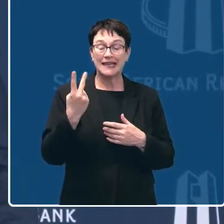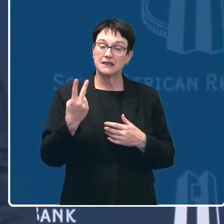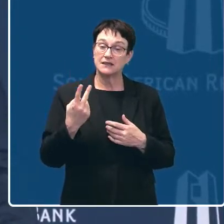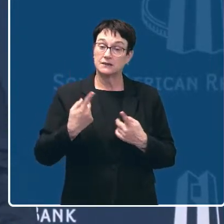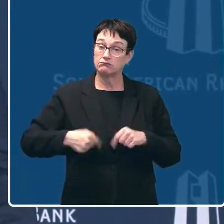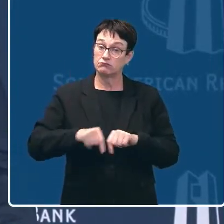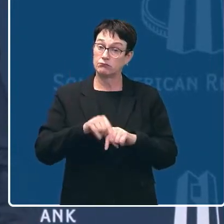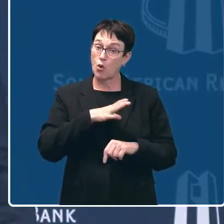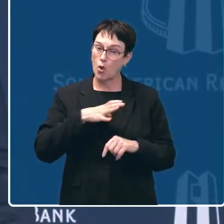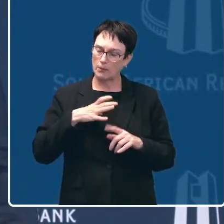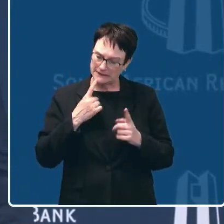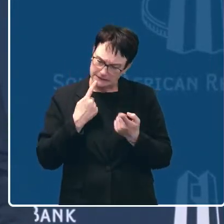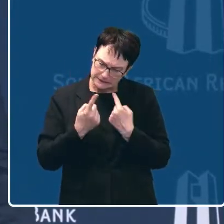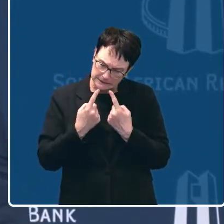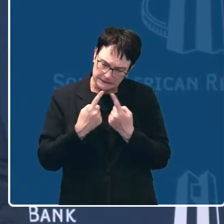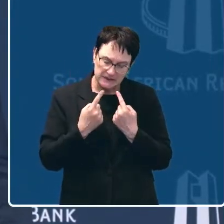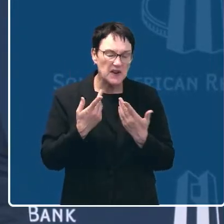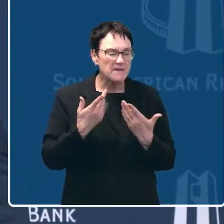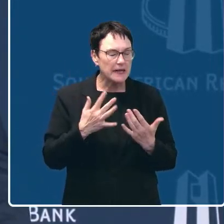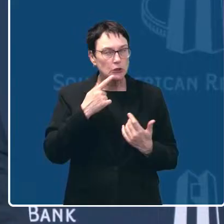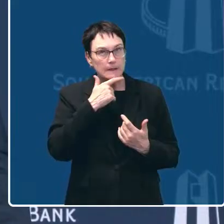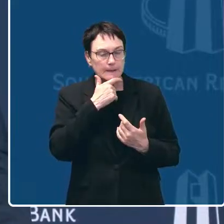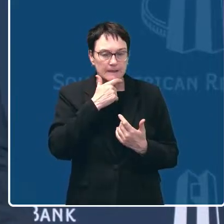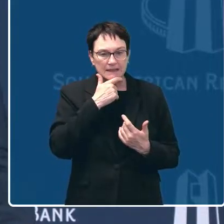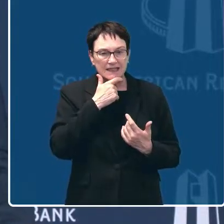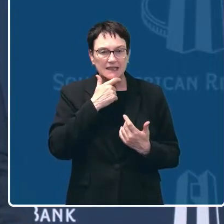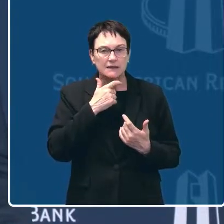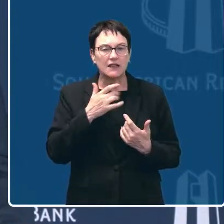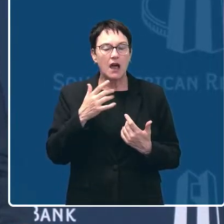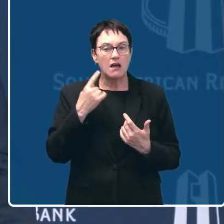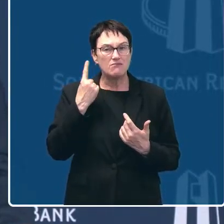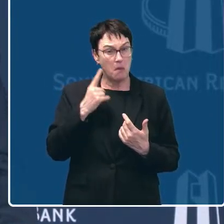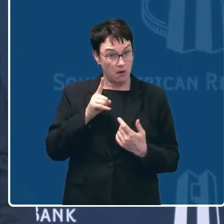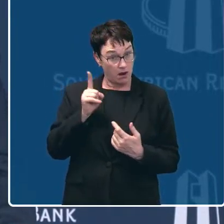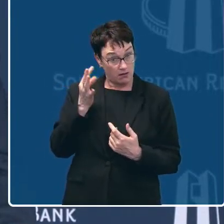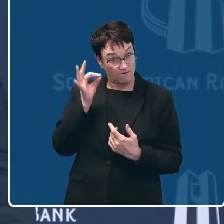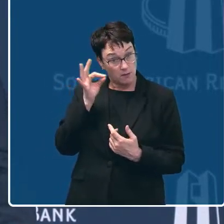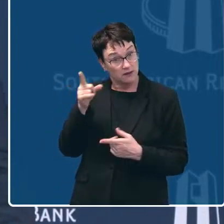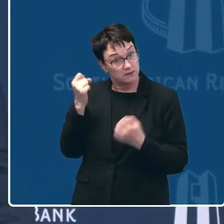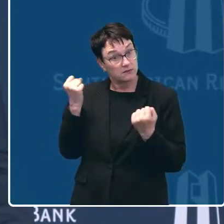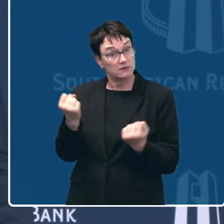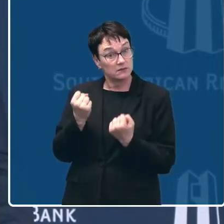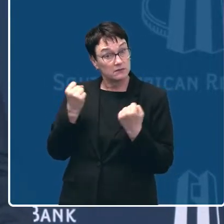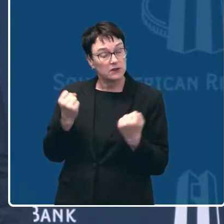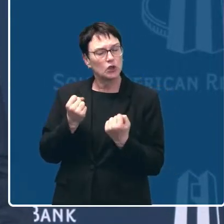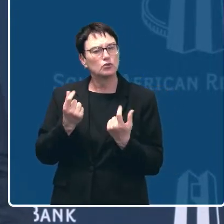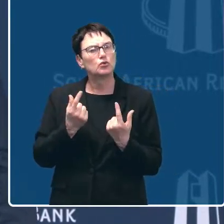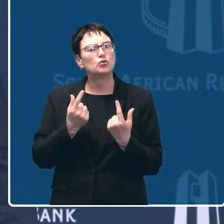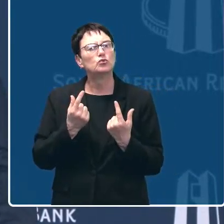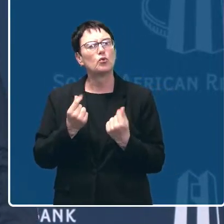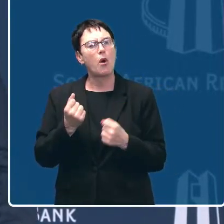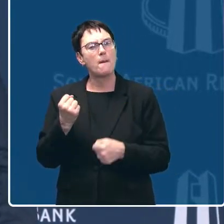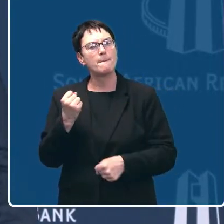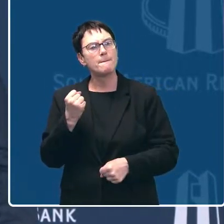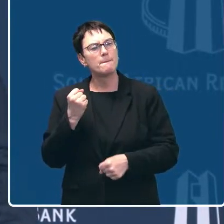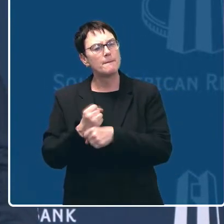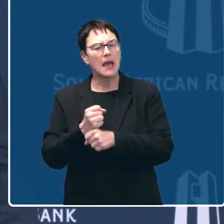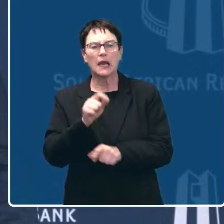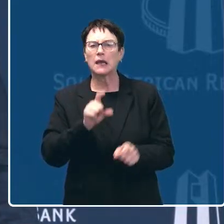about what steps is government taking to alleviate the high cost of